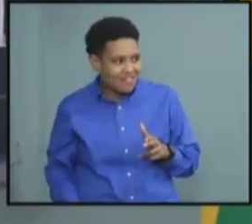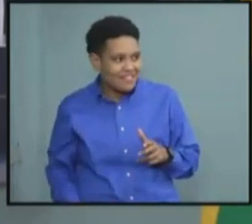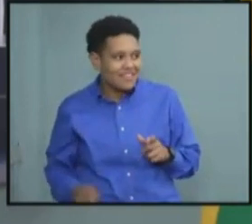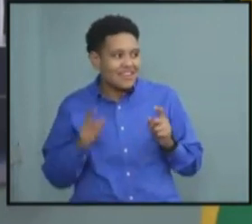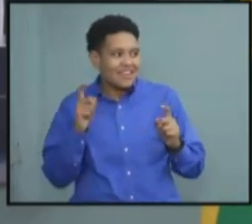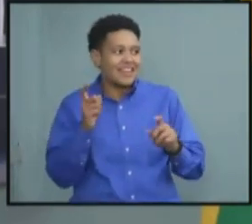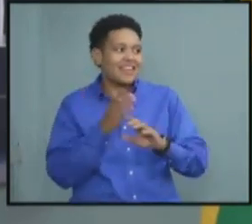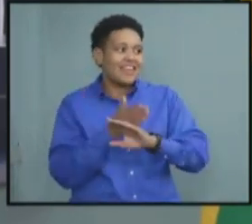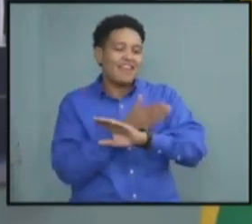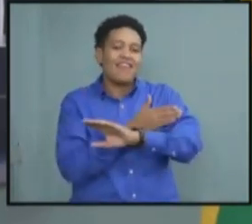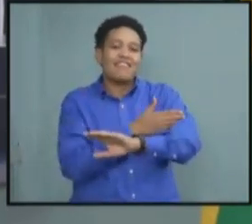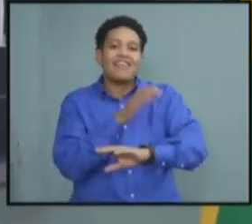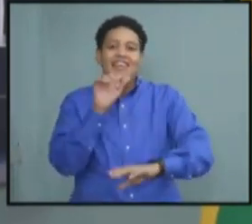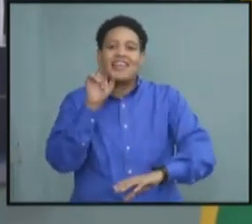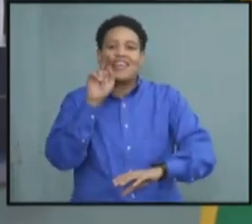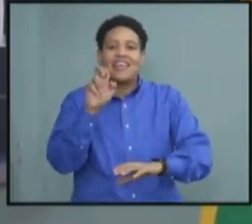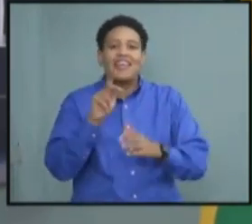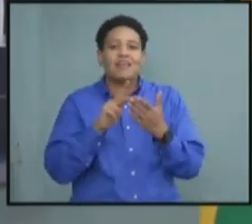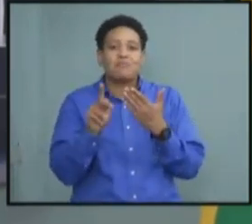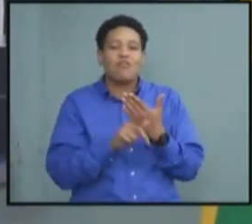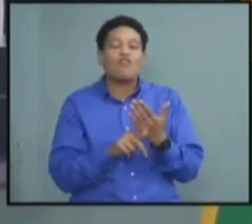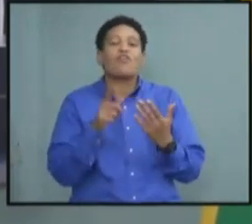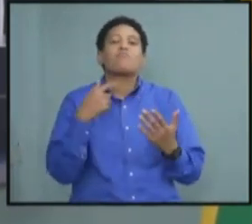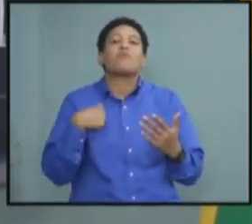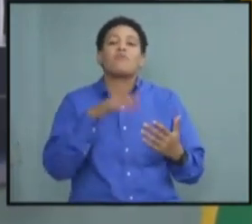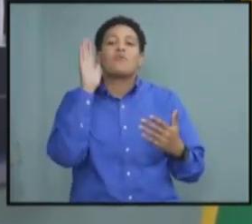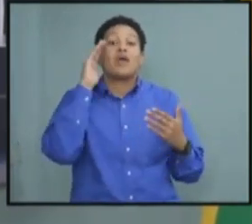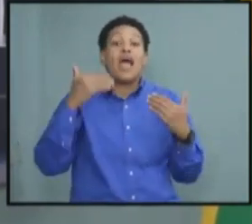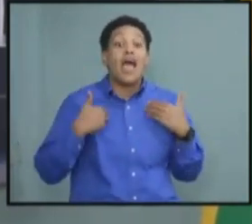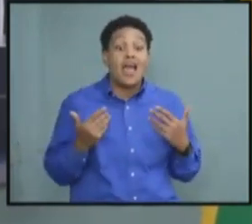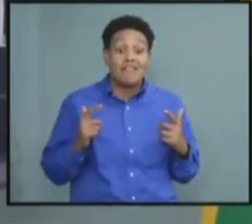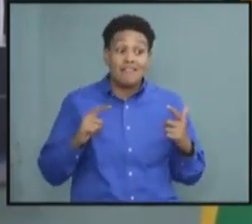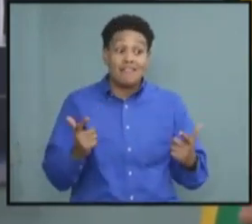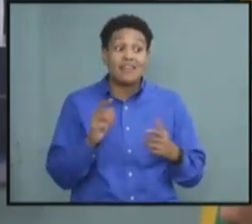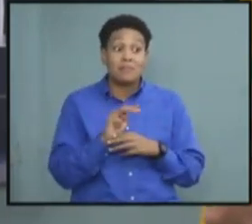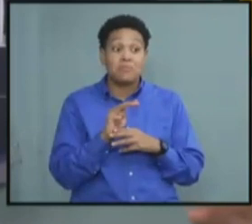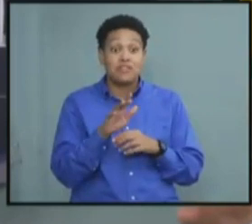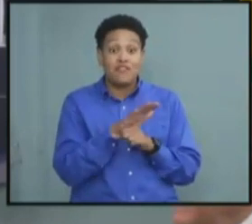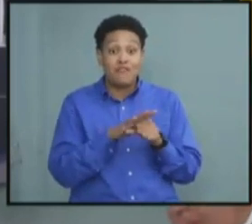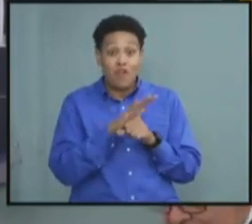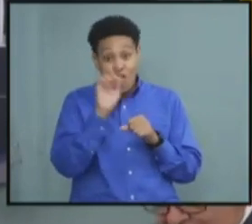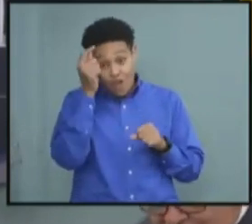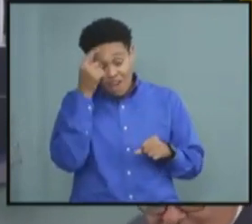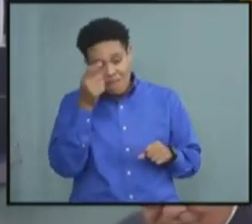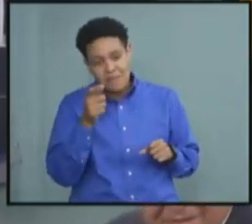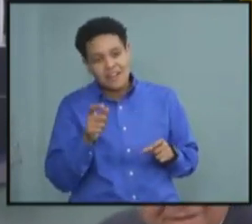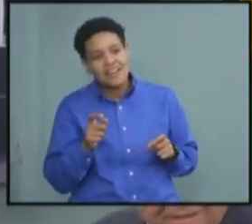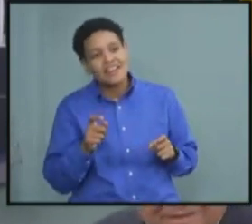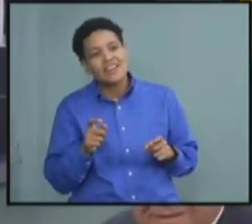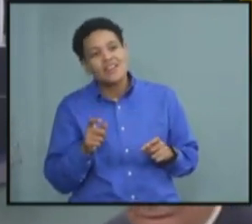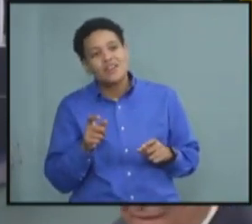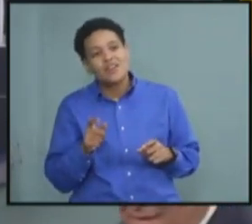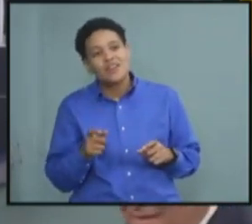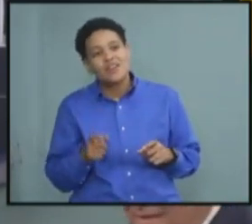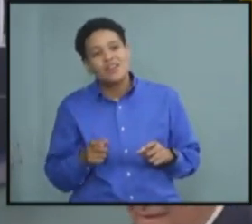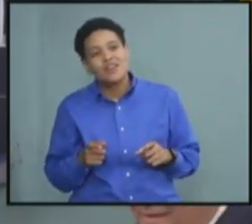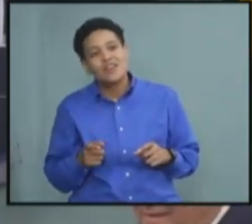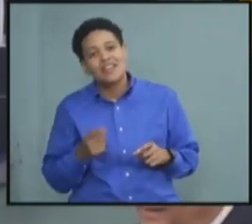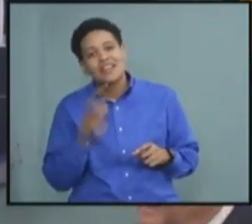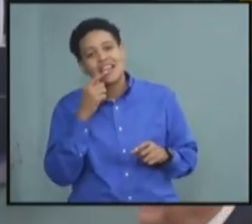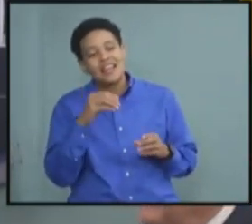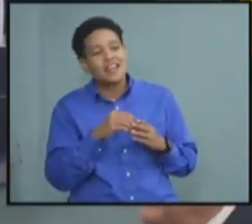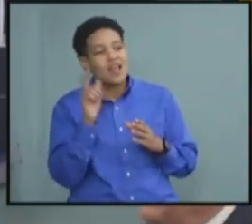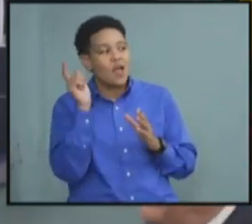an update on the CARE program. And of course, we will have the Minister of Local Government to tell us in 1